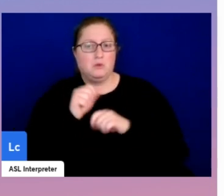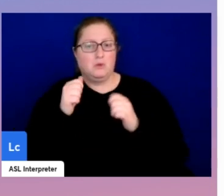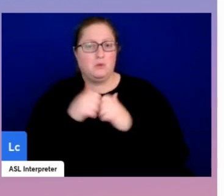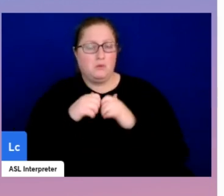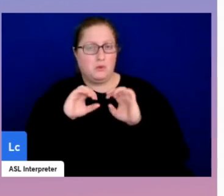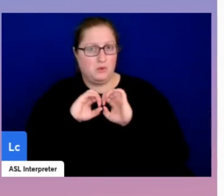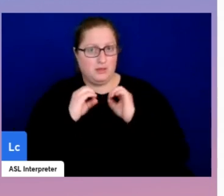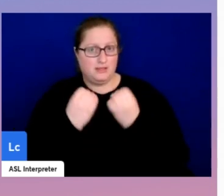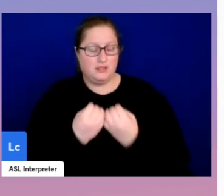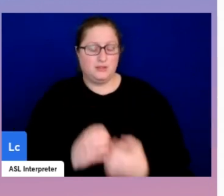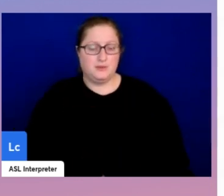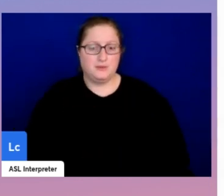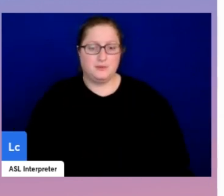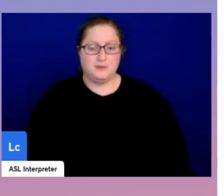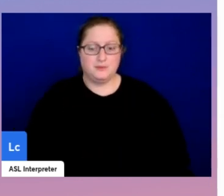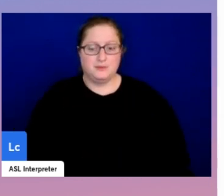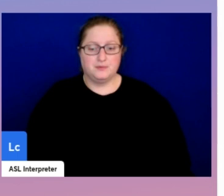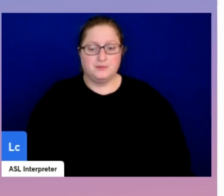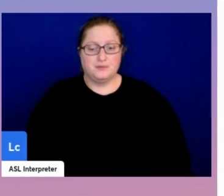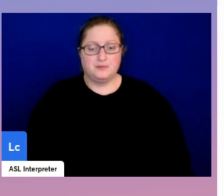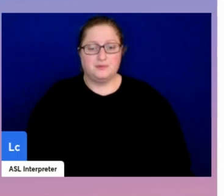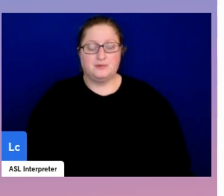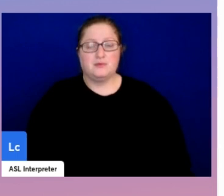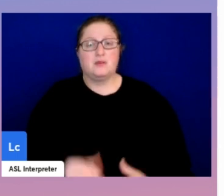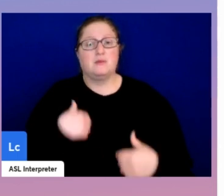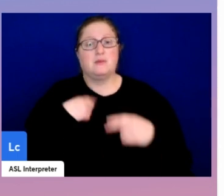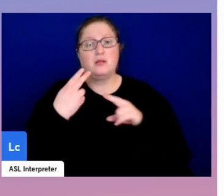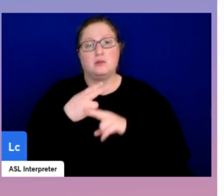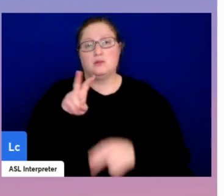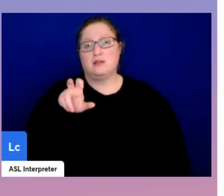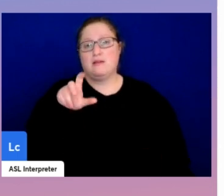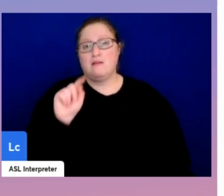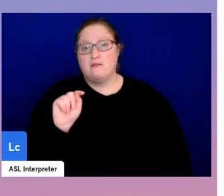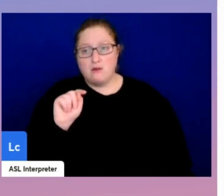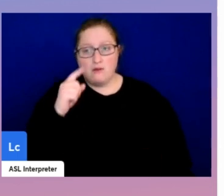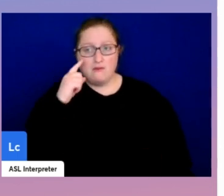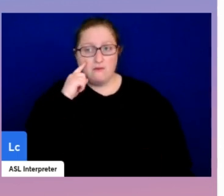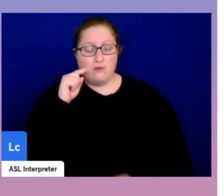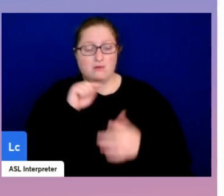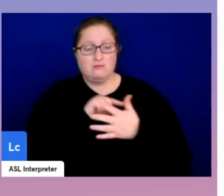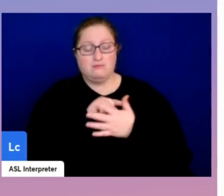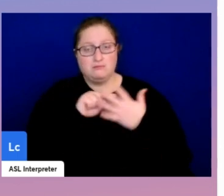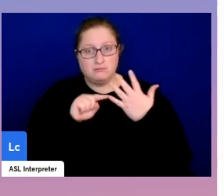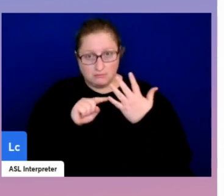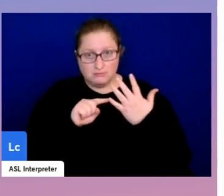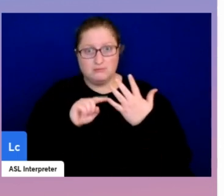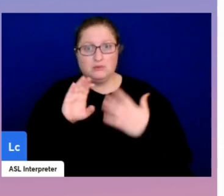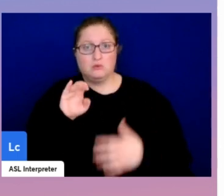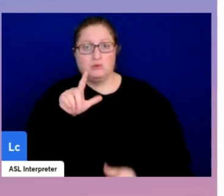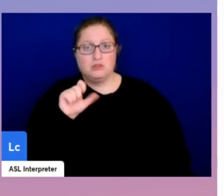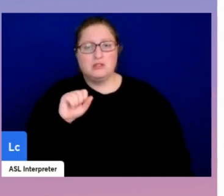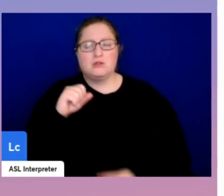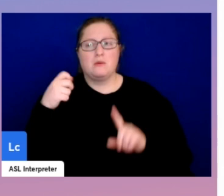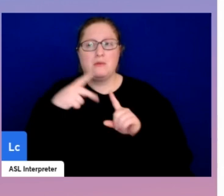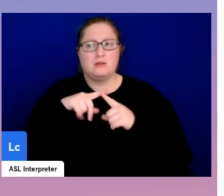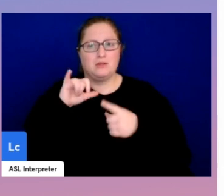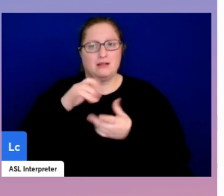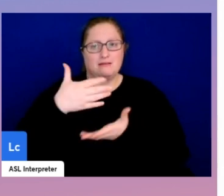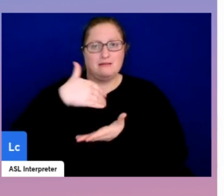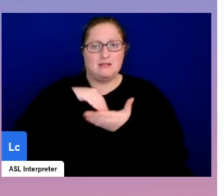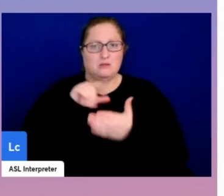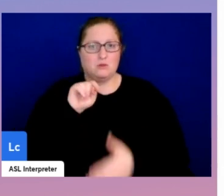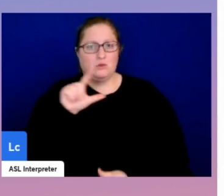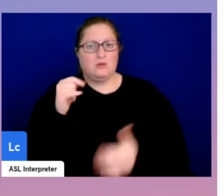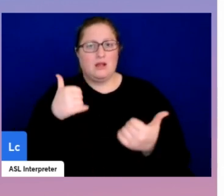organizations. So by leveraging Vault to broker those credentials, we now have talking about going back to that centralized tool, we now have